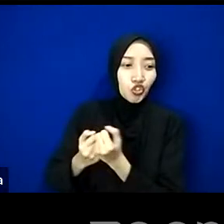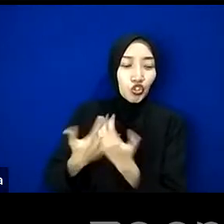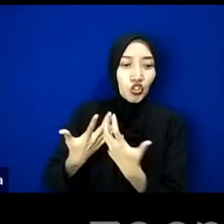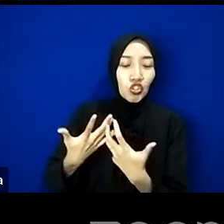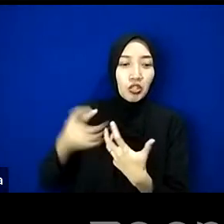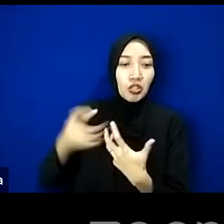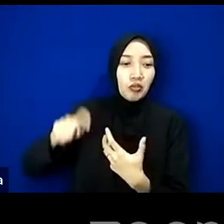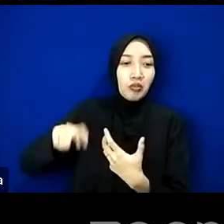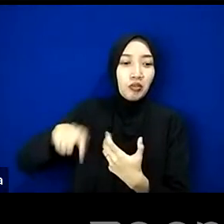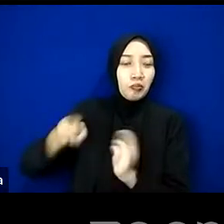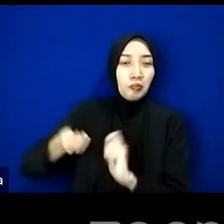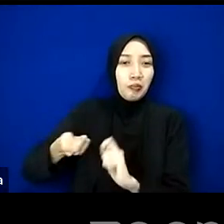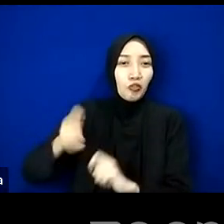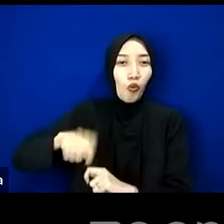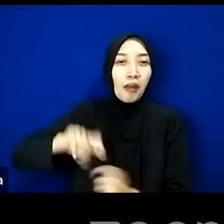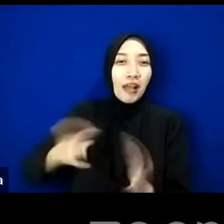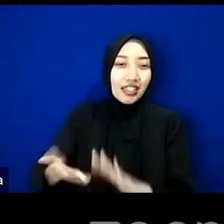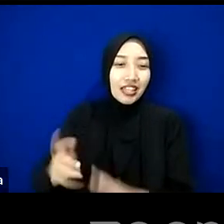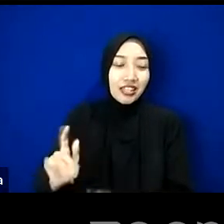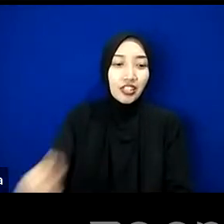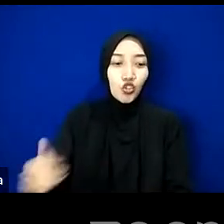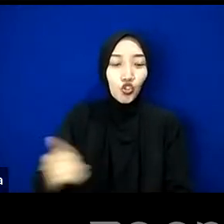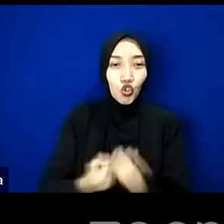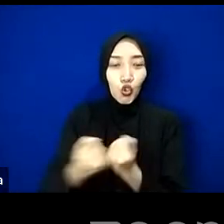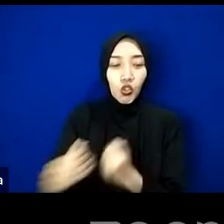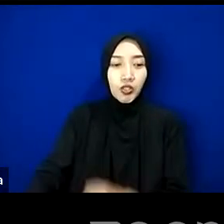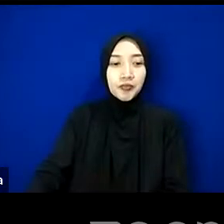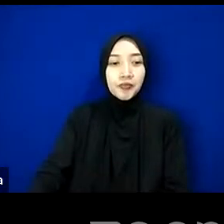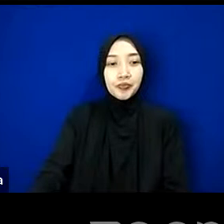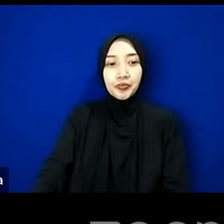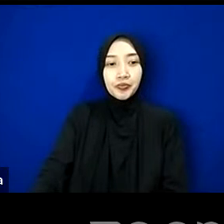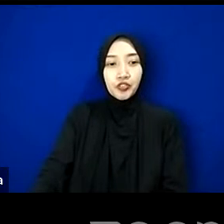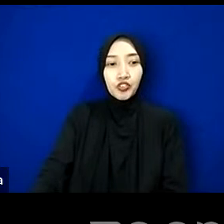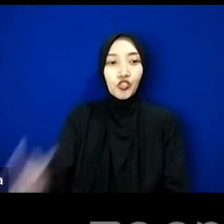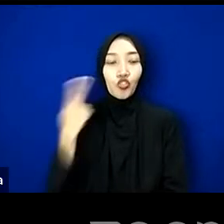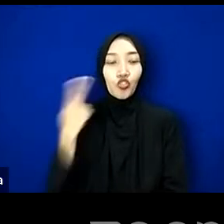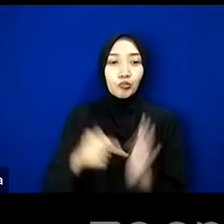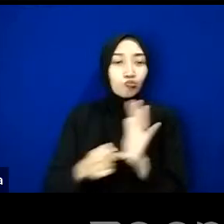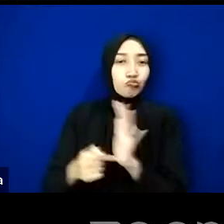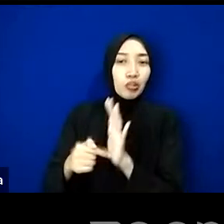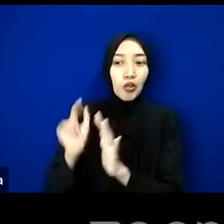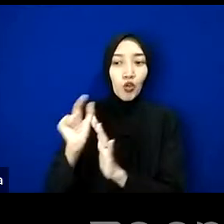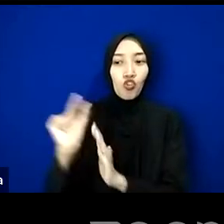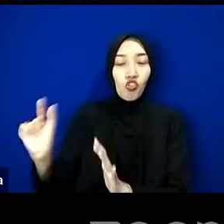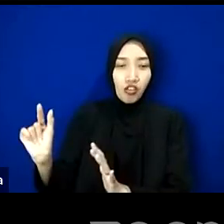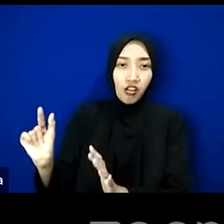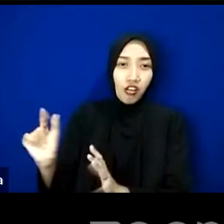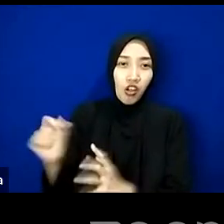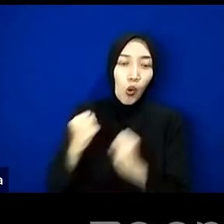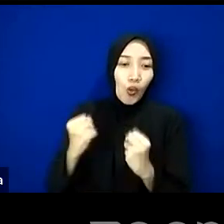the law is workable in their country, something like that. Thank you so much.